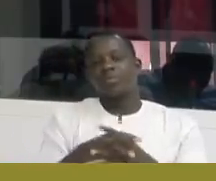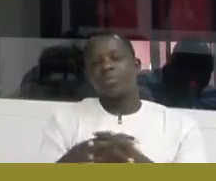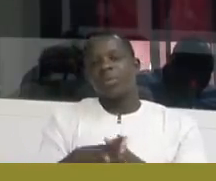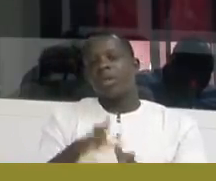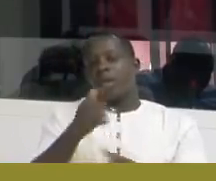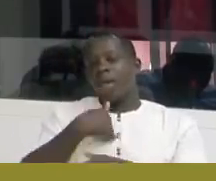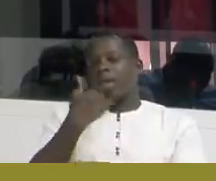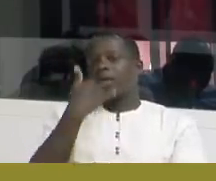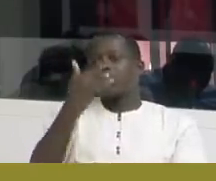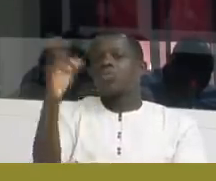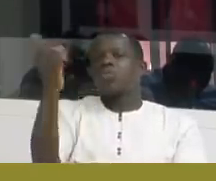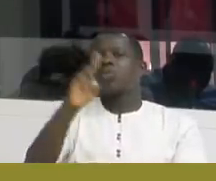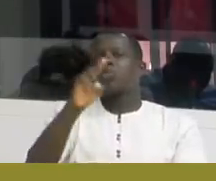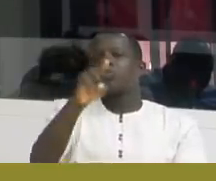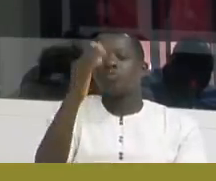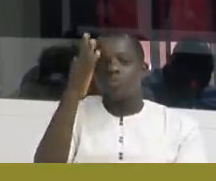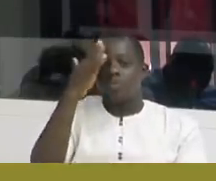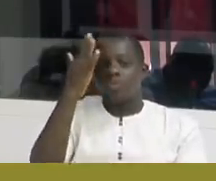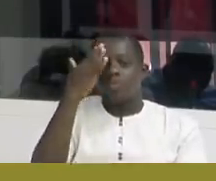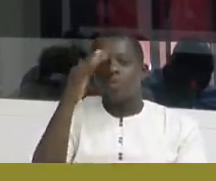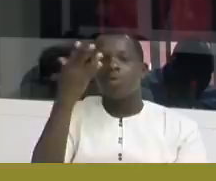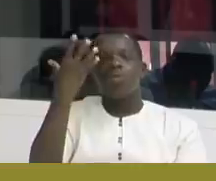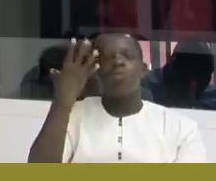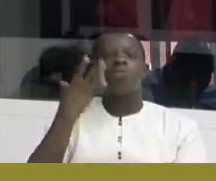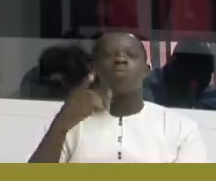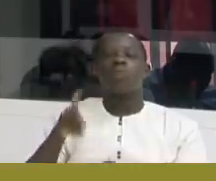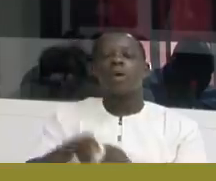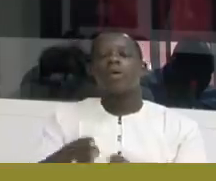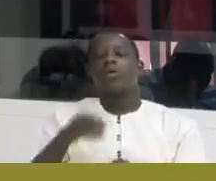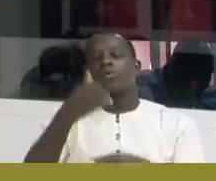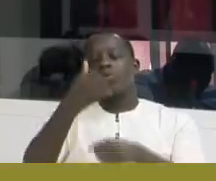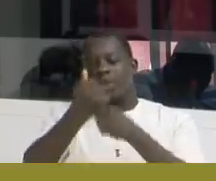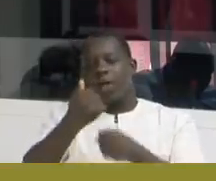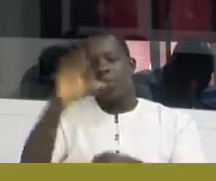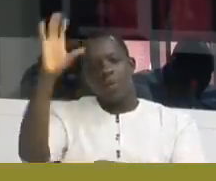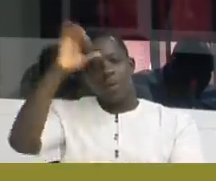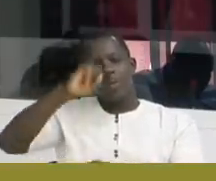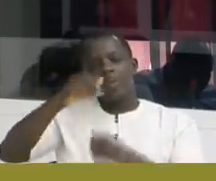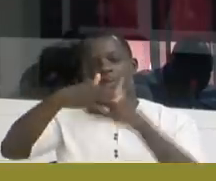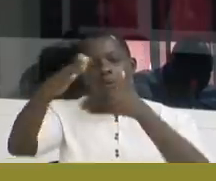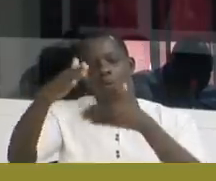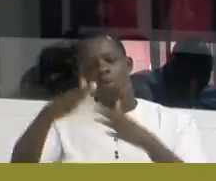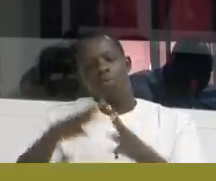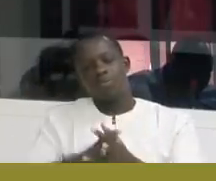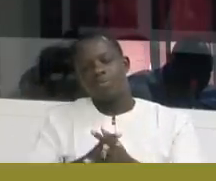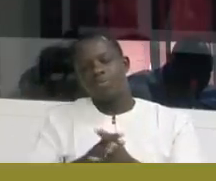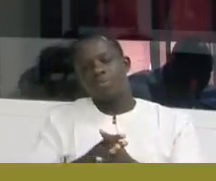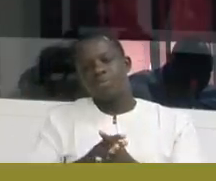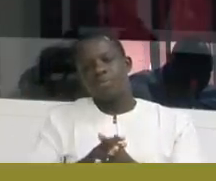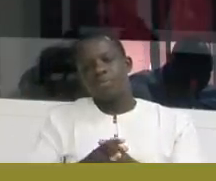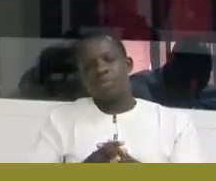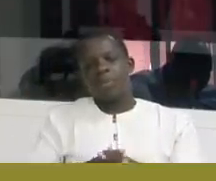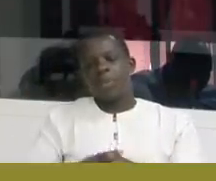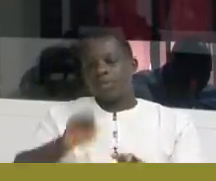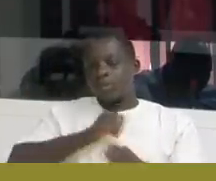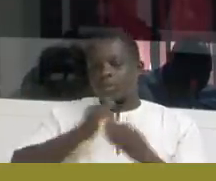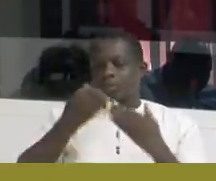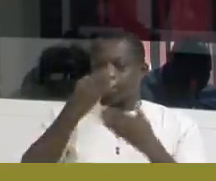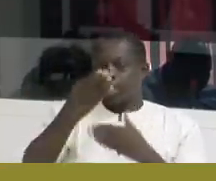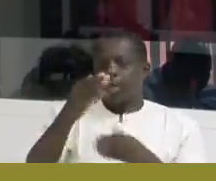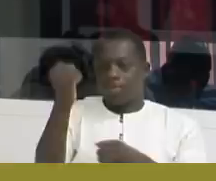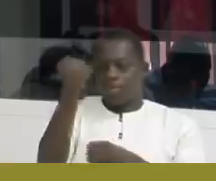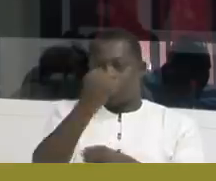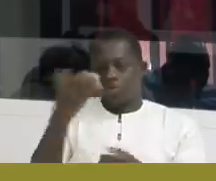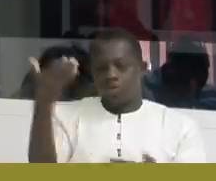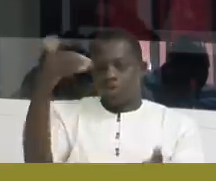I asked, what did you know when you connected the dots together? He said, because he came in